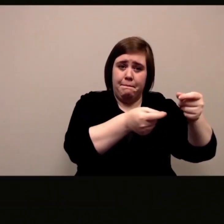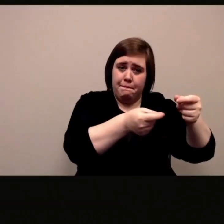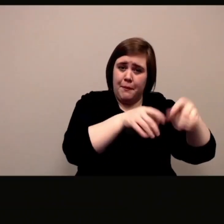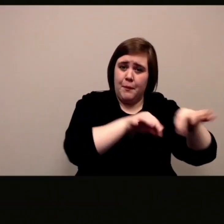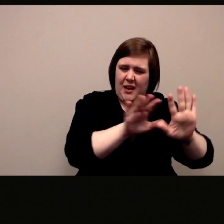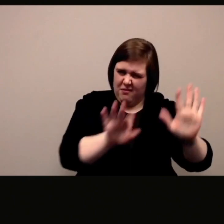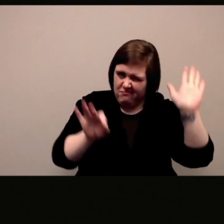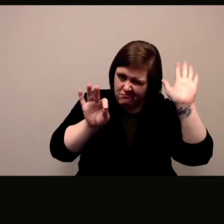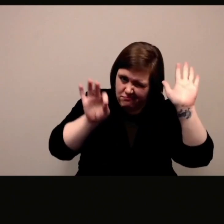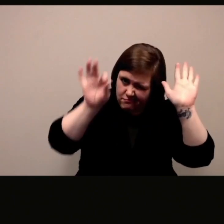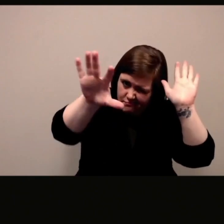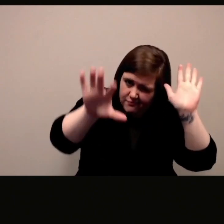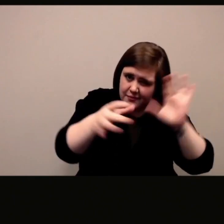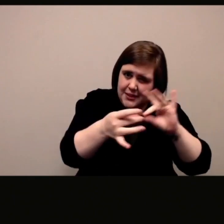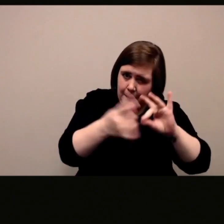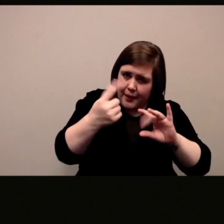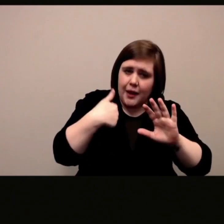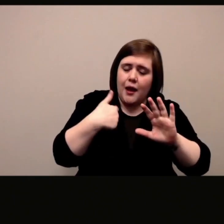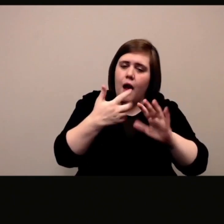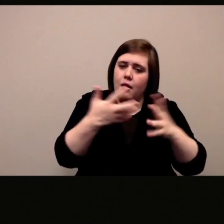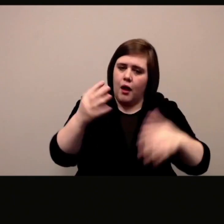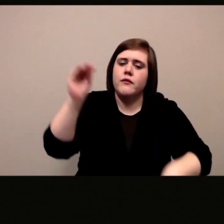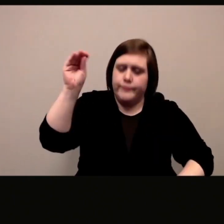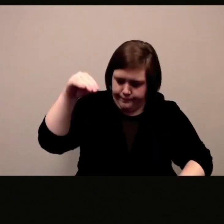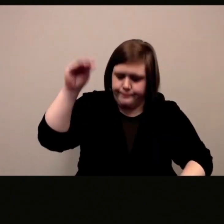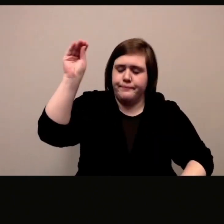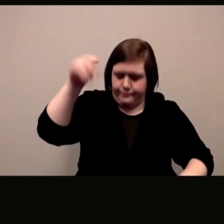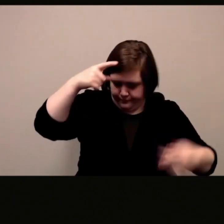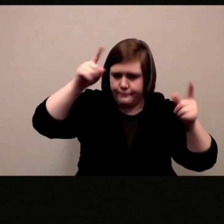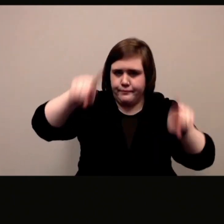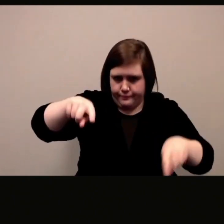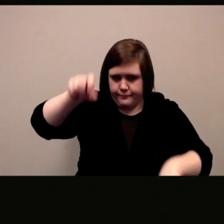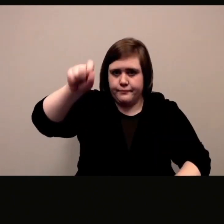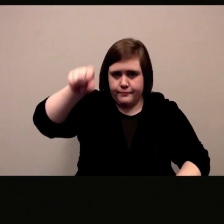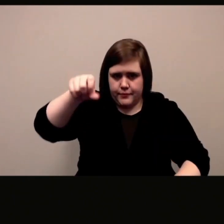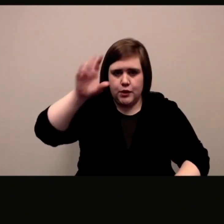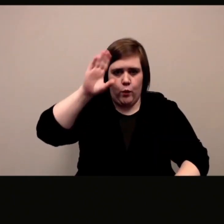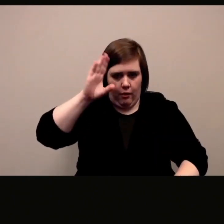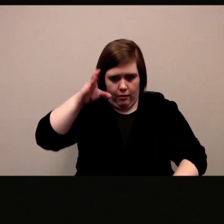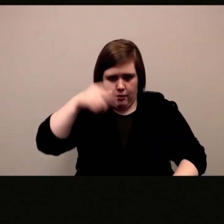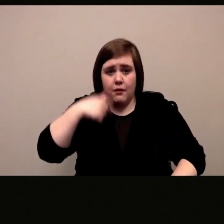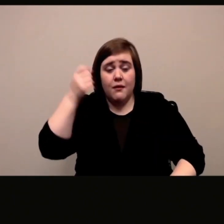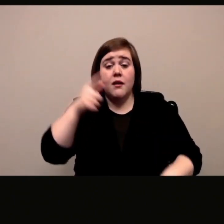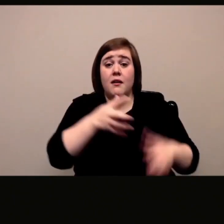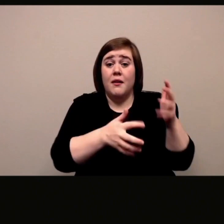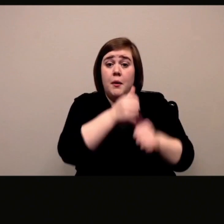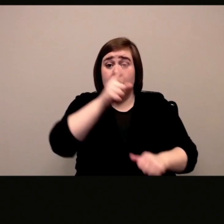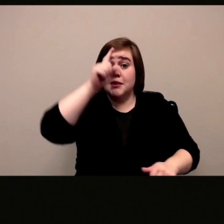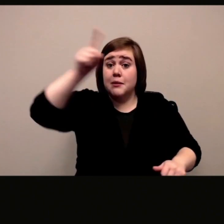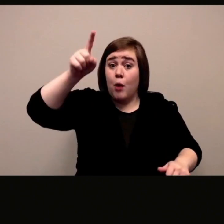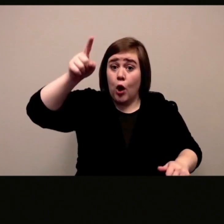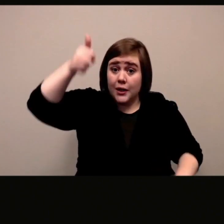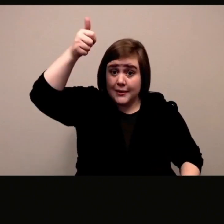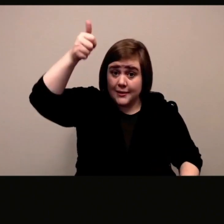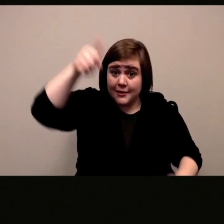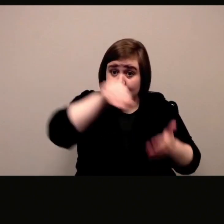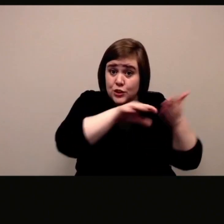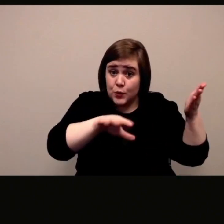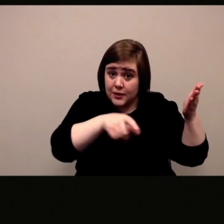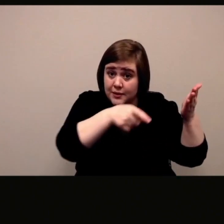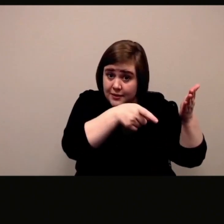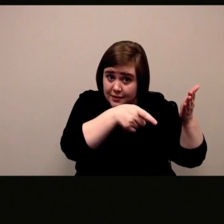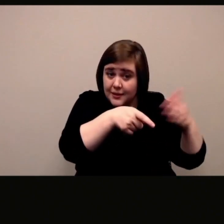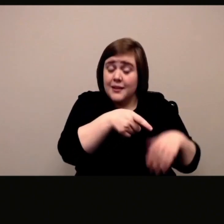this, and I'm going to get a lot of head nods. The smartest student with the